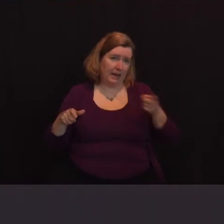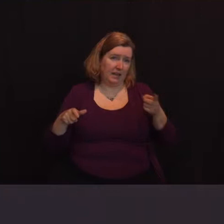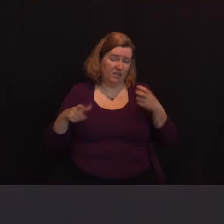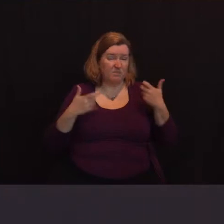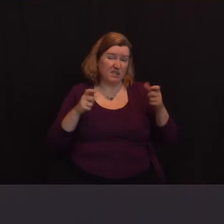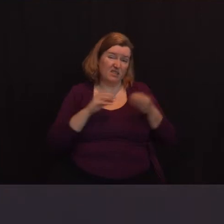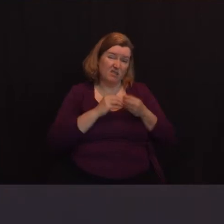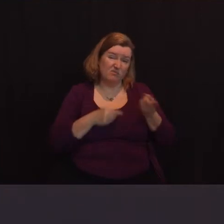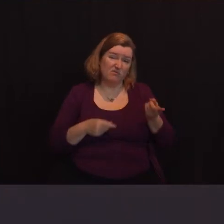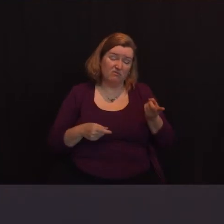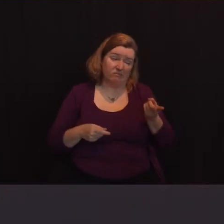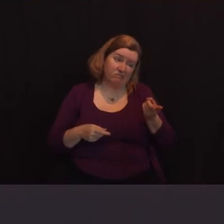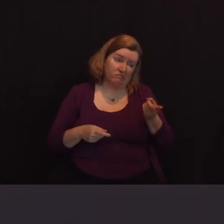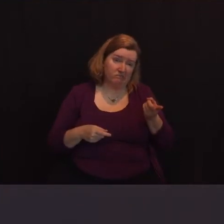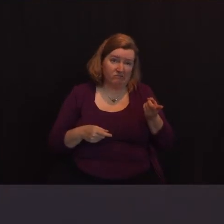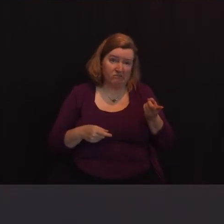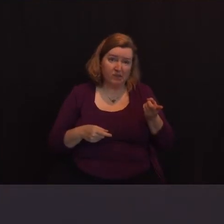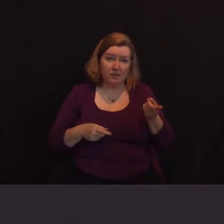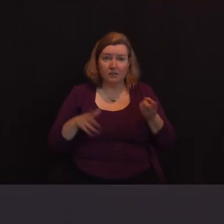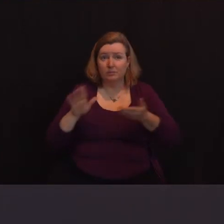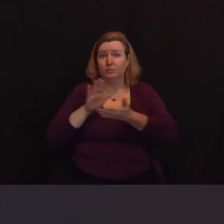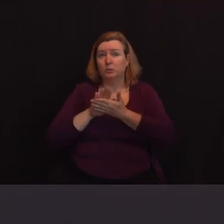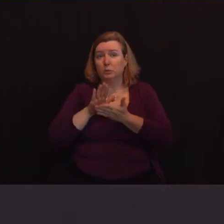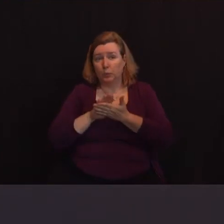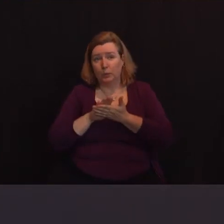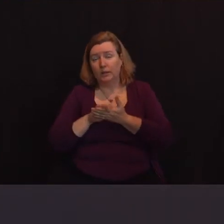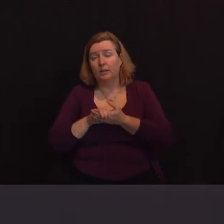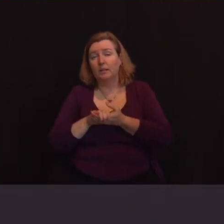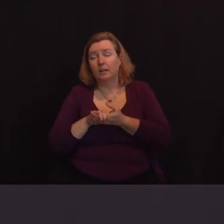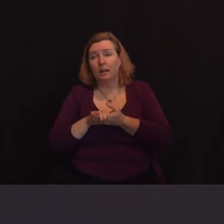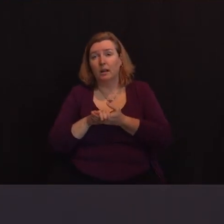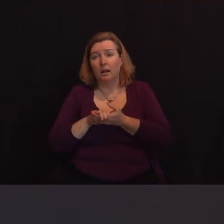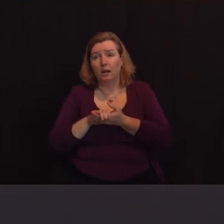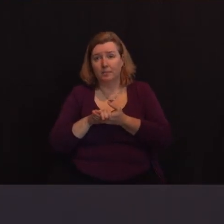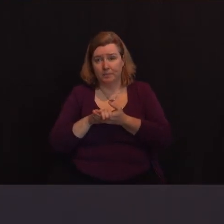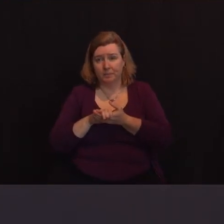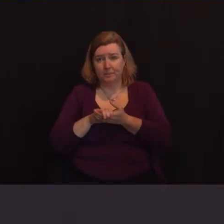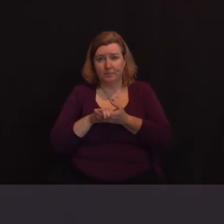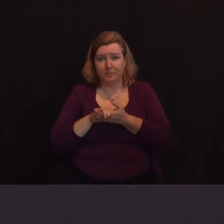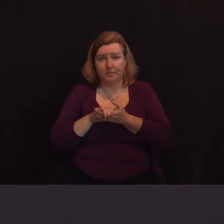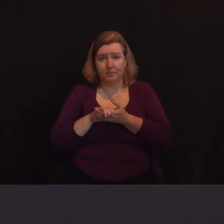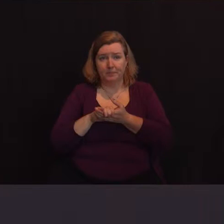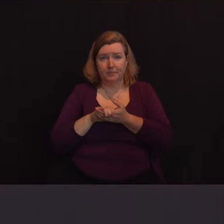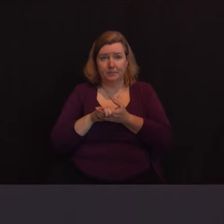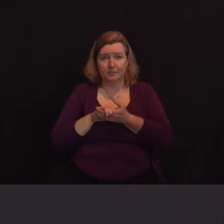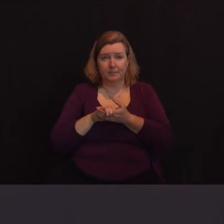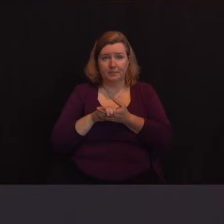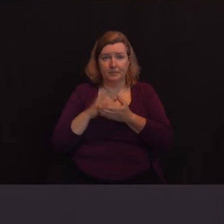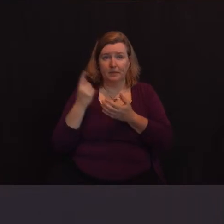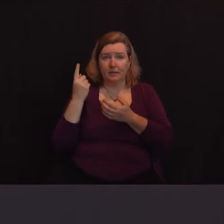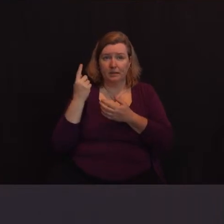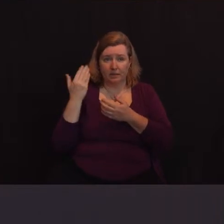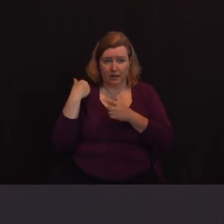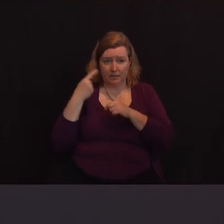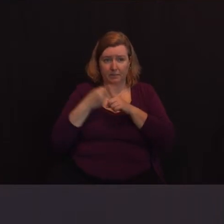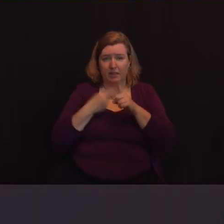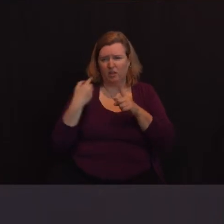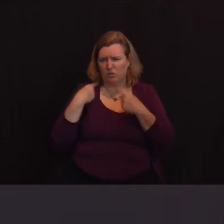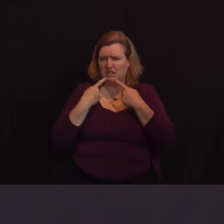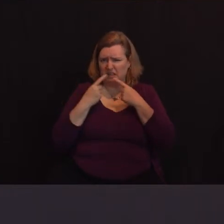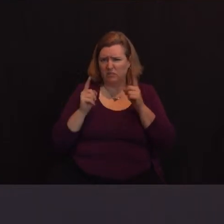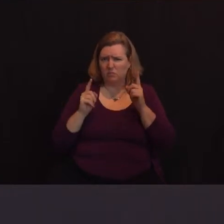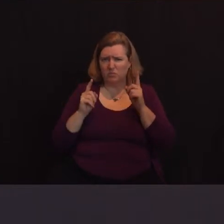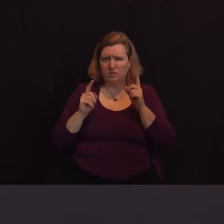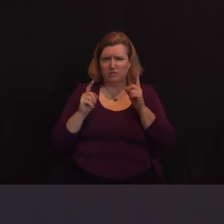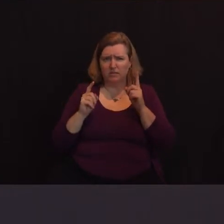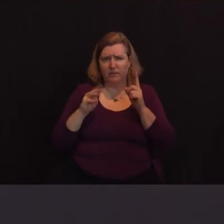specific date for you, but last year we gave guidance in the month of June. My guess is that that's what we will shoot for. I